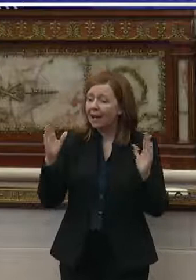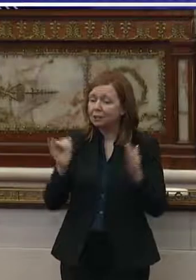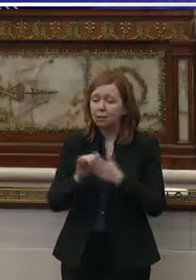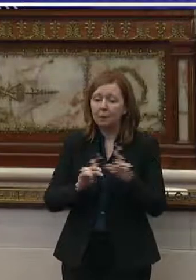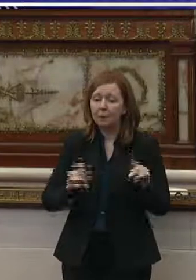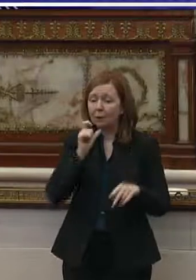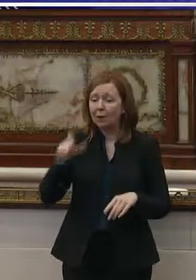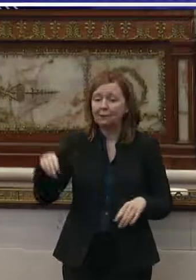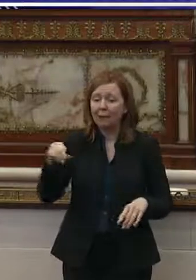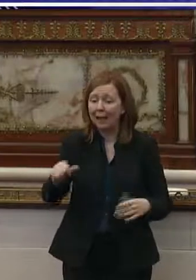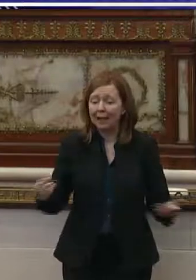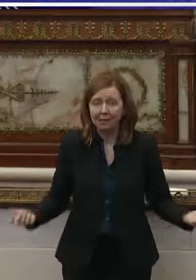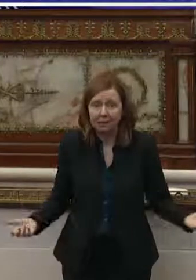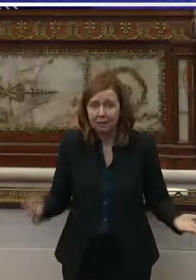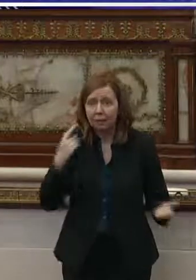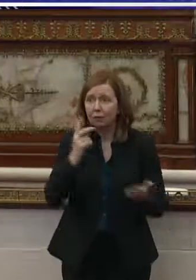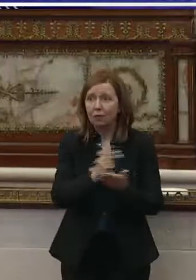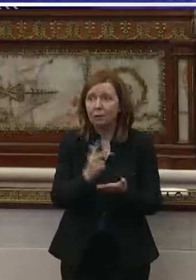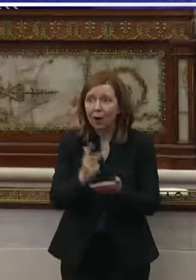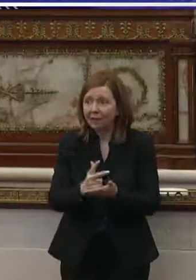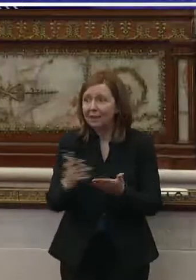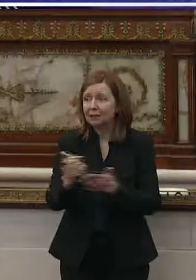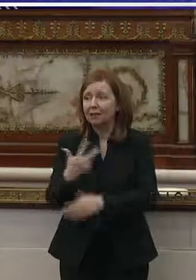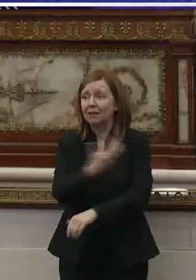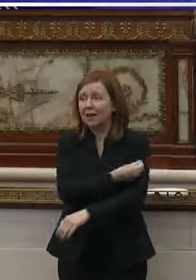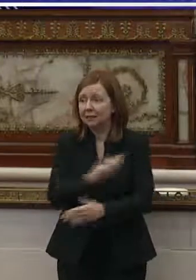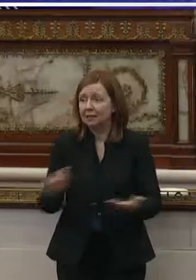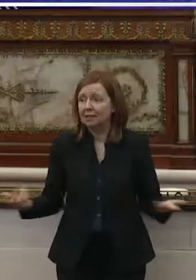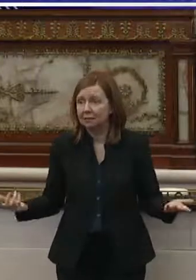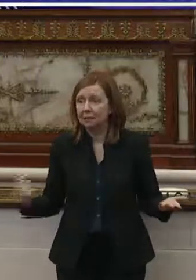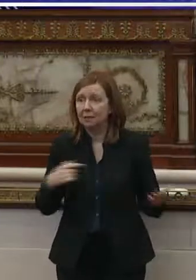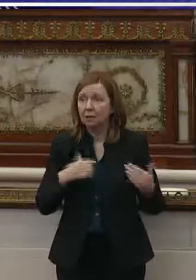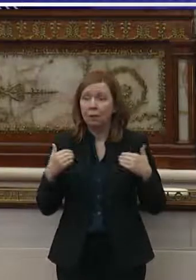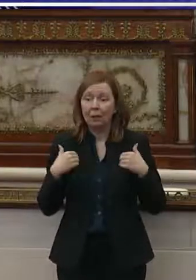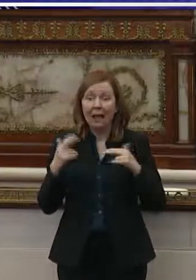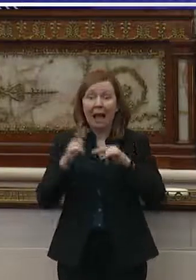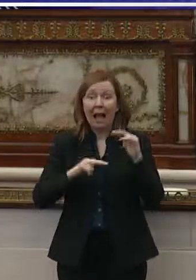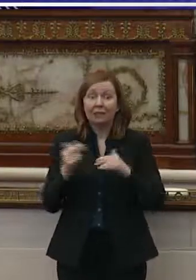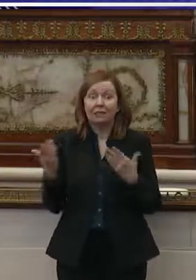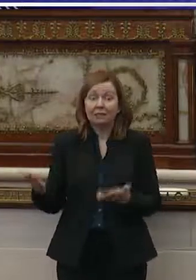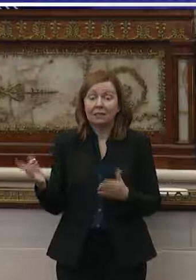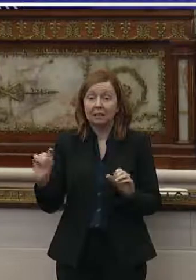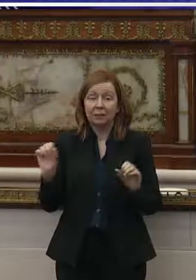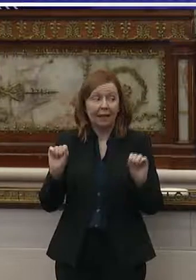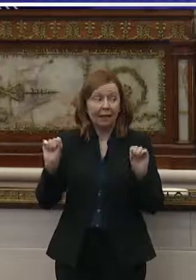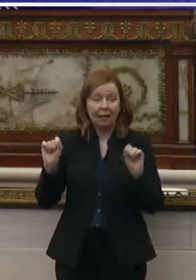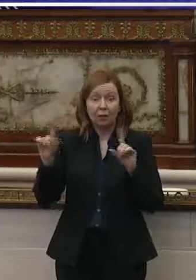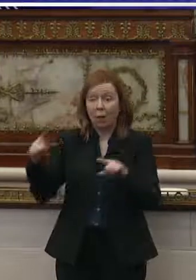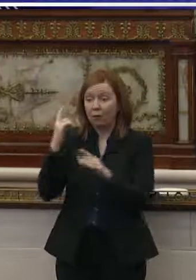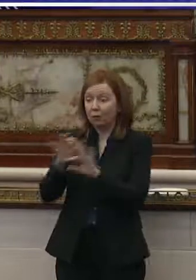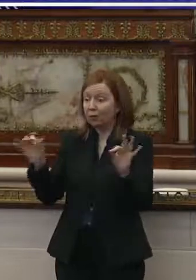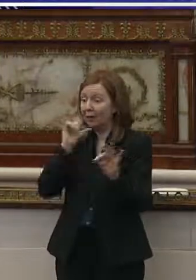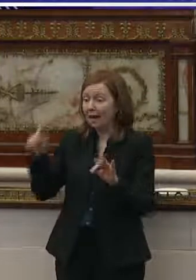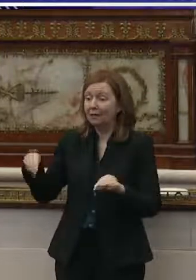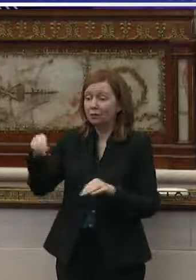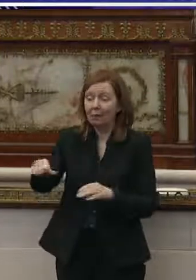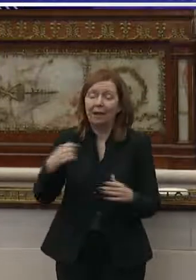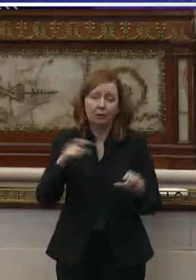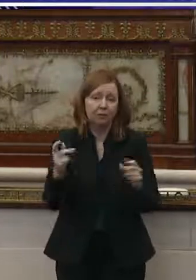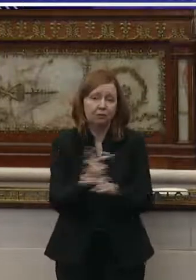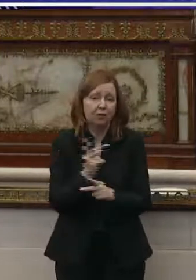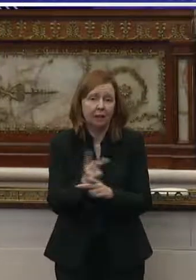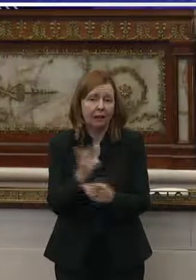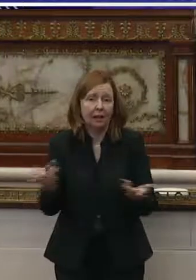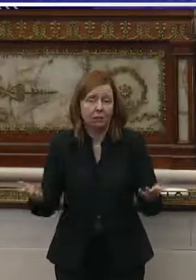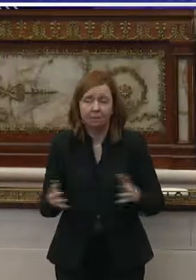to pay for parking to get a vaccine when we have a facility where they could go for free and not have to pay. So we have to figure that one